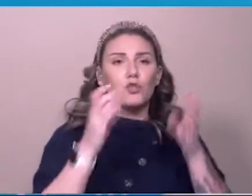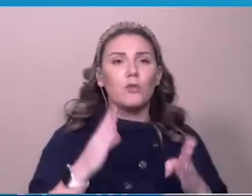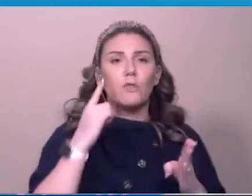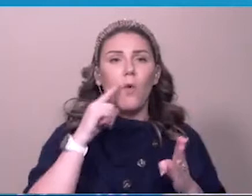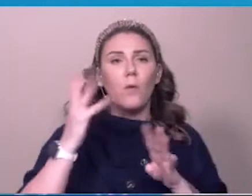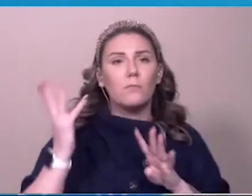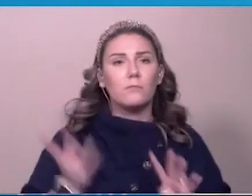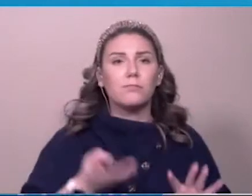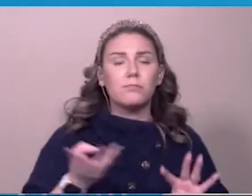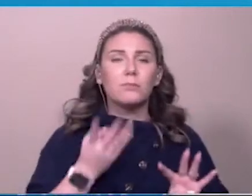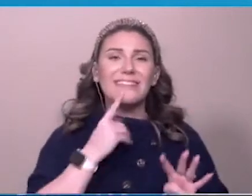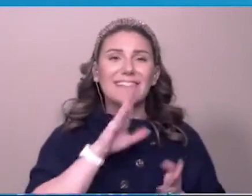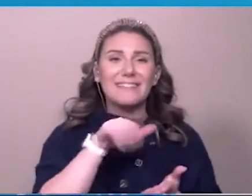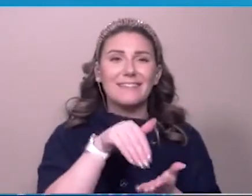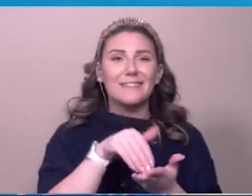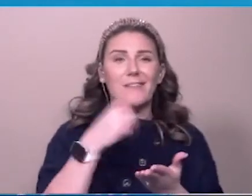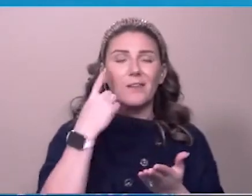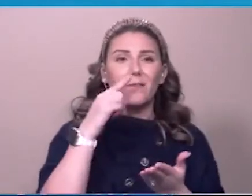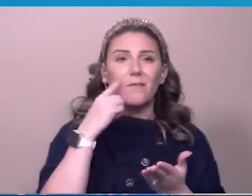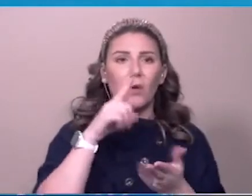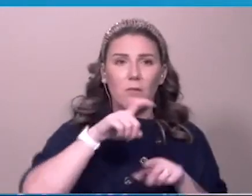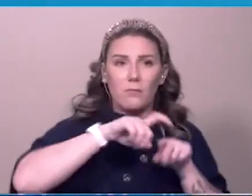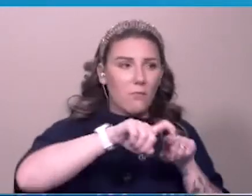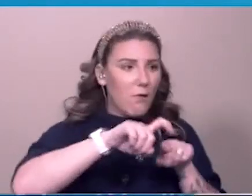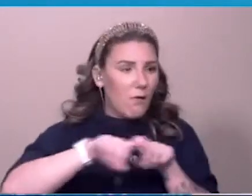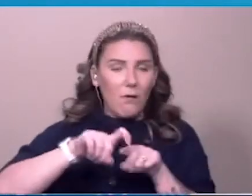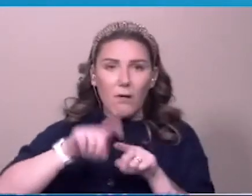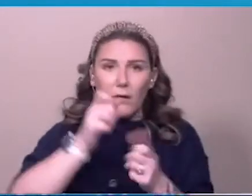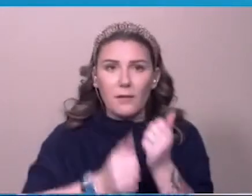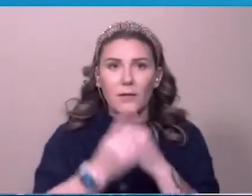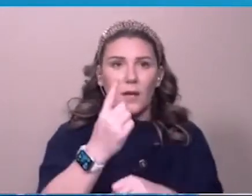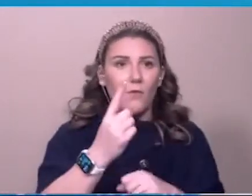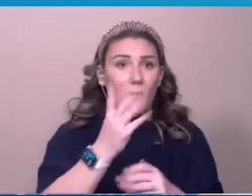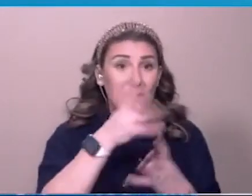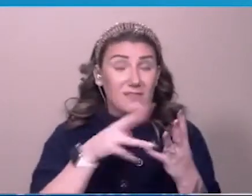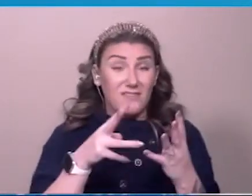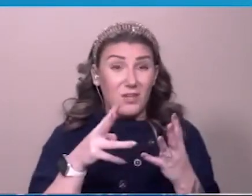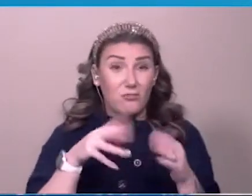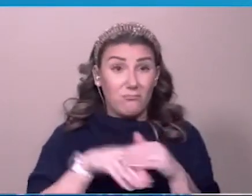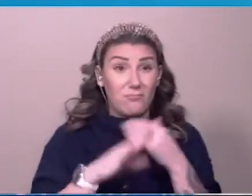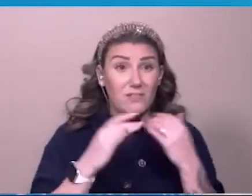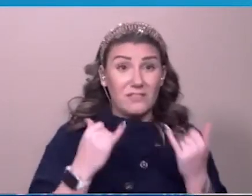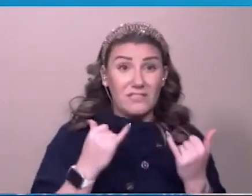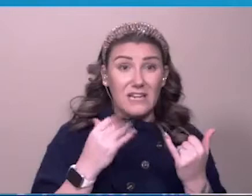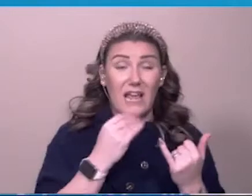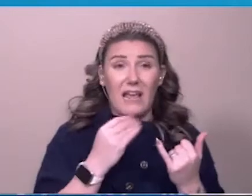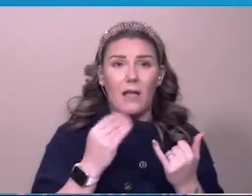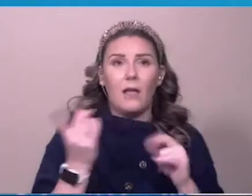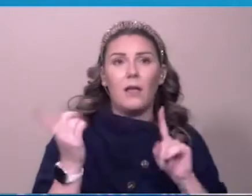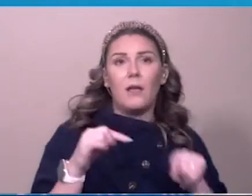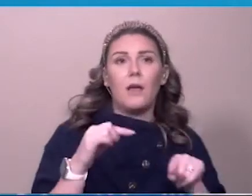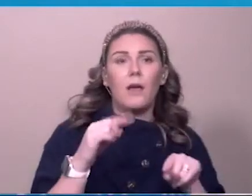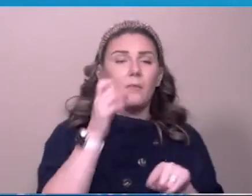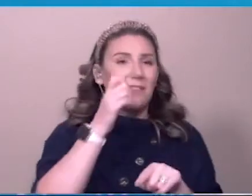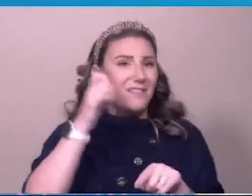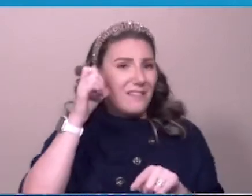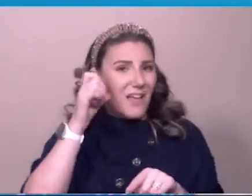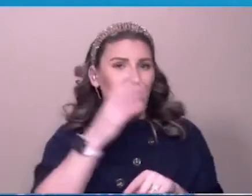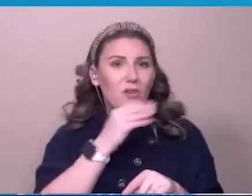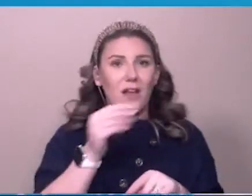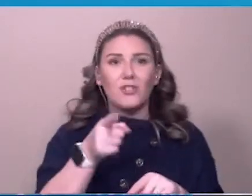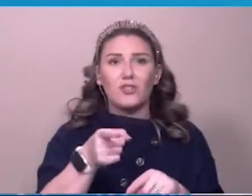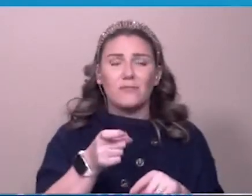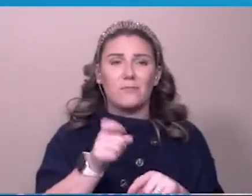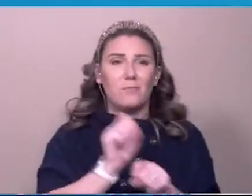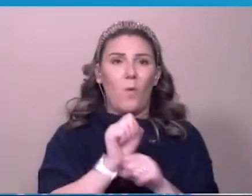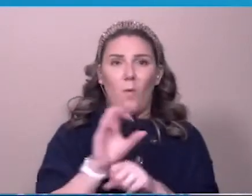the foresight to call everyone who was scheduled to come in today and have them come in yesterday and flexed up in her nursing. So we were able